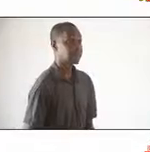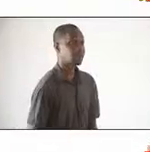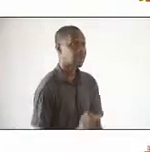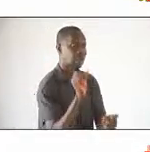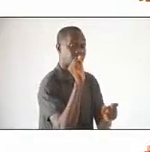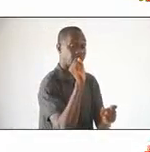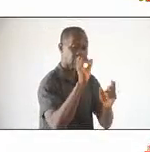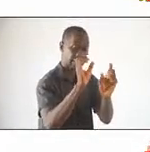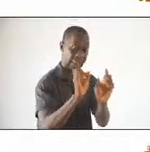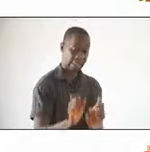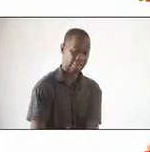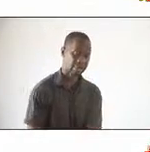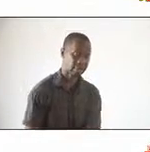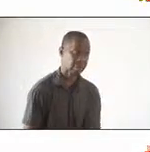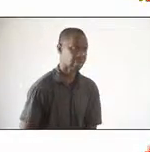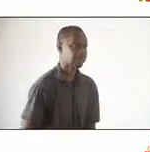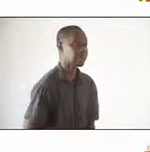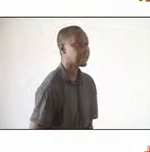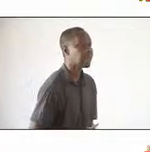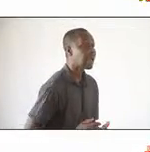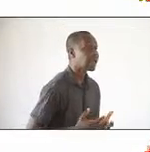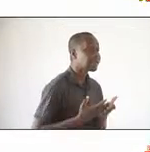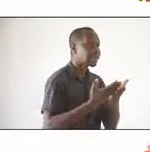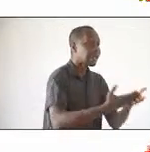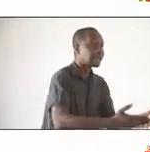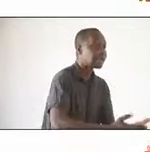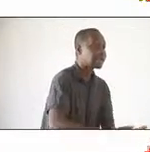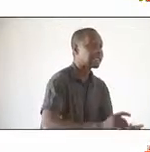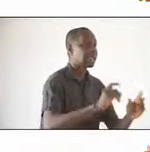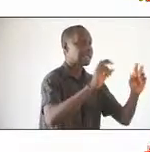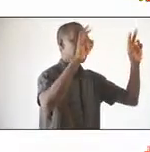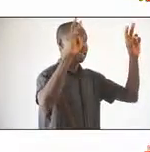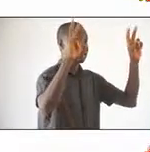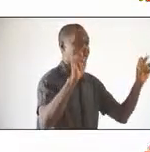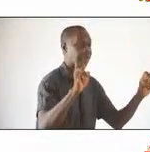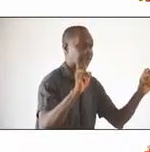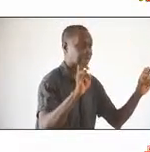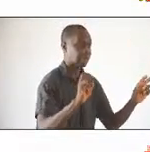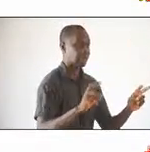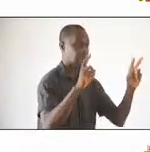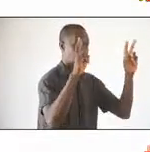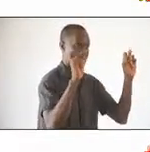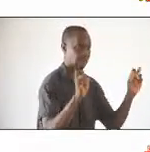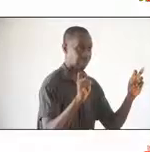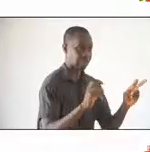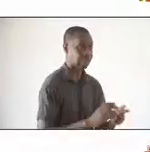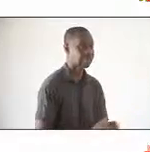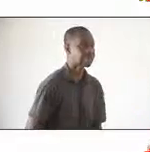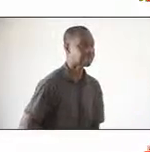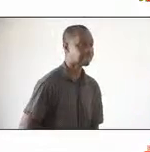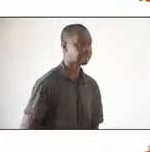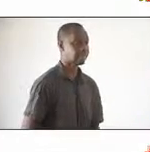From the salutation, it carries the heading, or title, or topic.